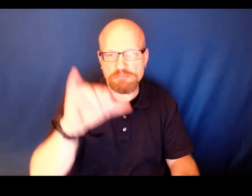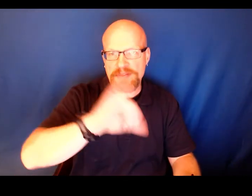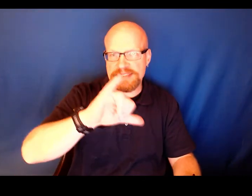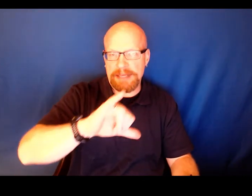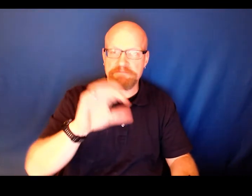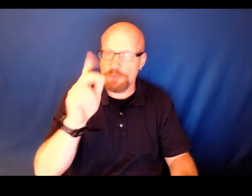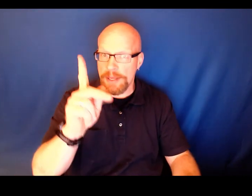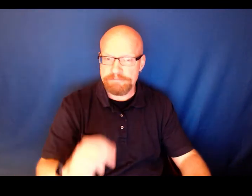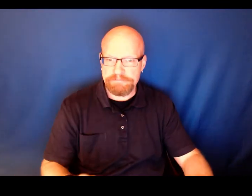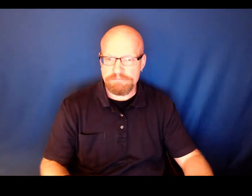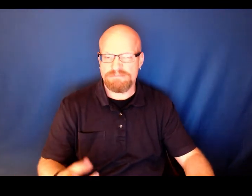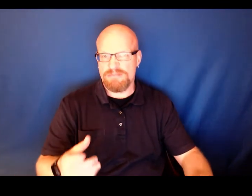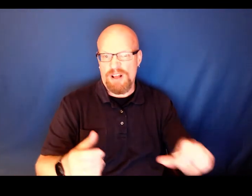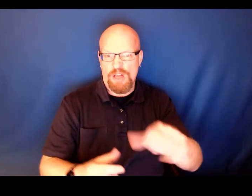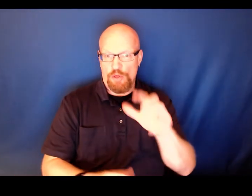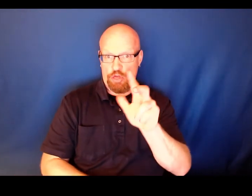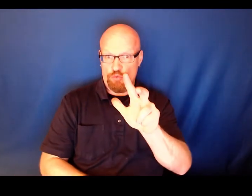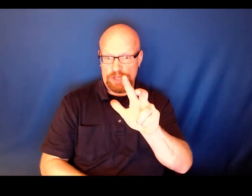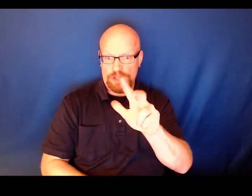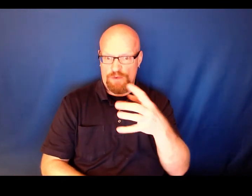And the answers match. Okay.